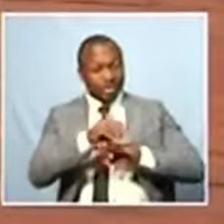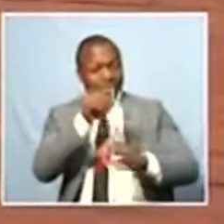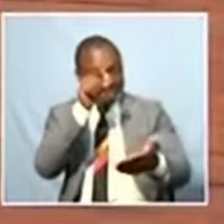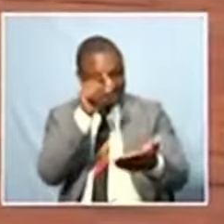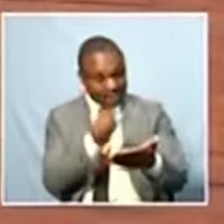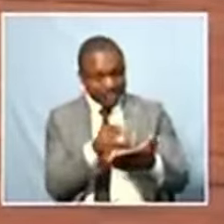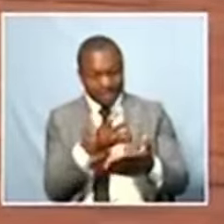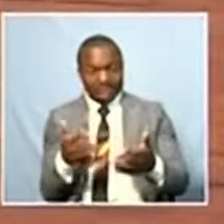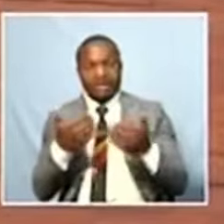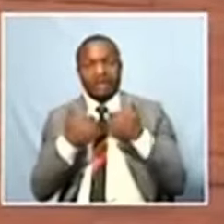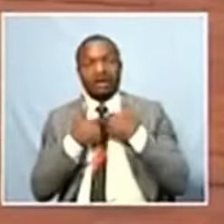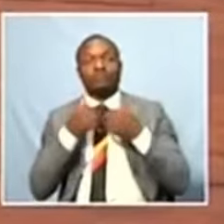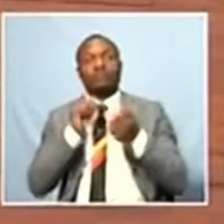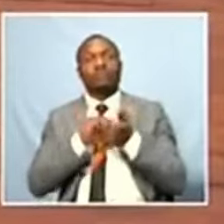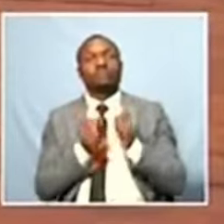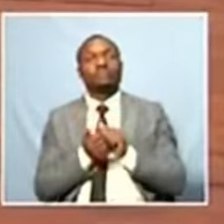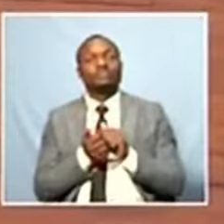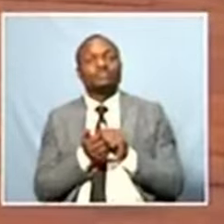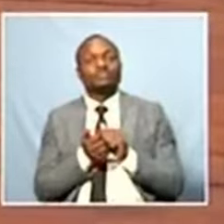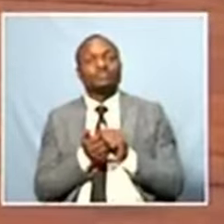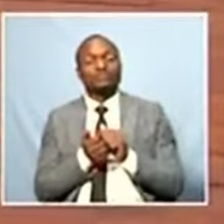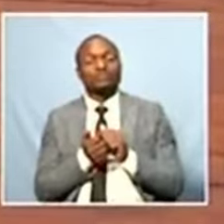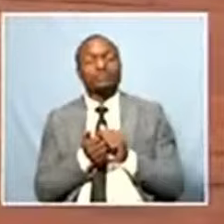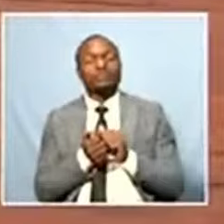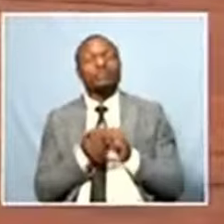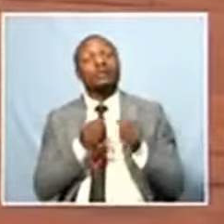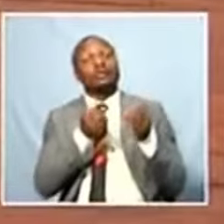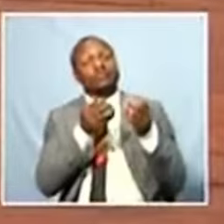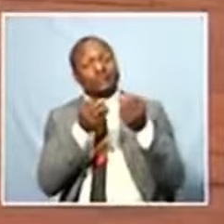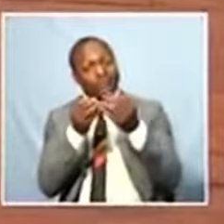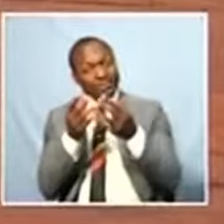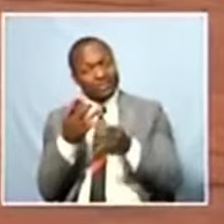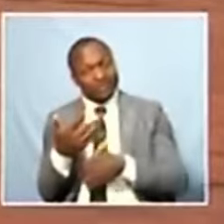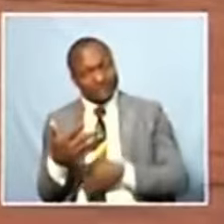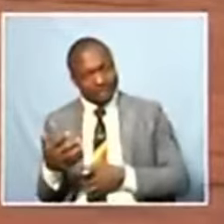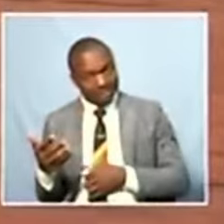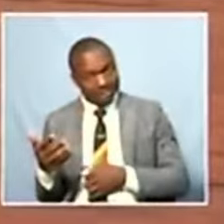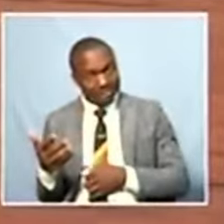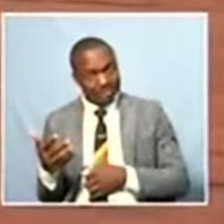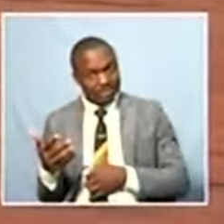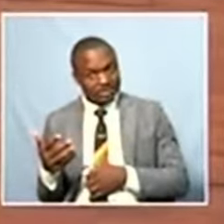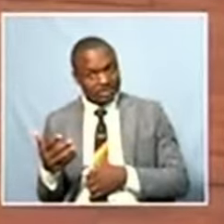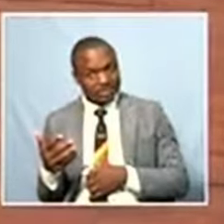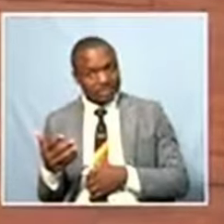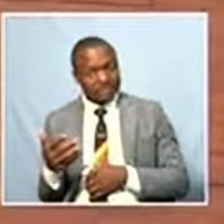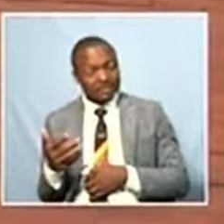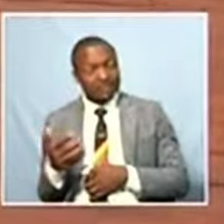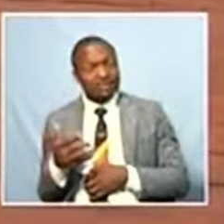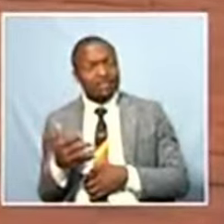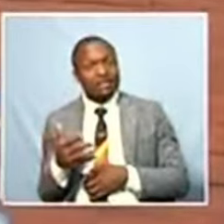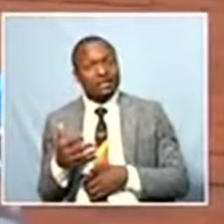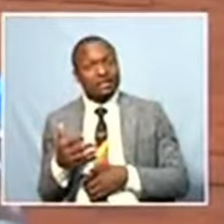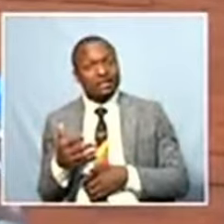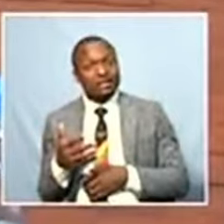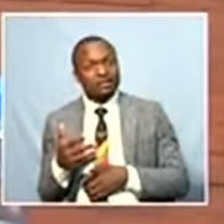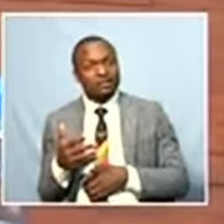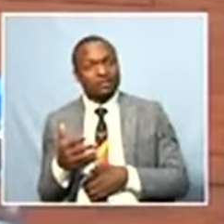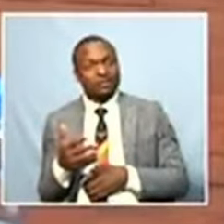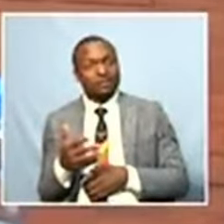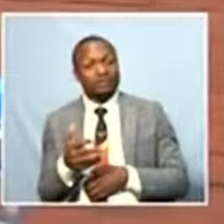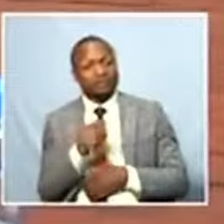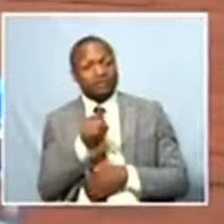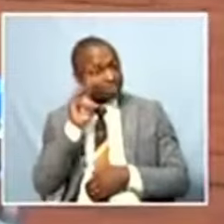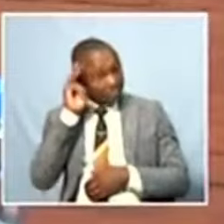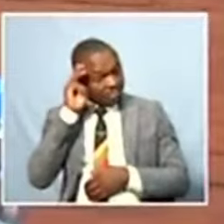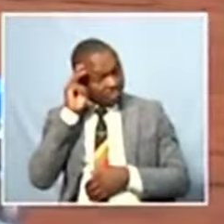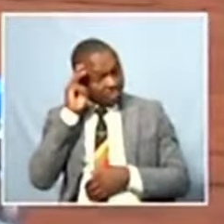got repercussions. There is so much adamance from their this ministry that they go ahead. Just